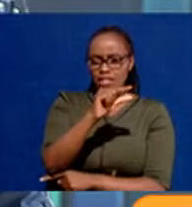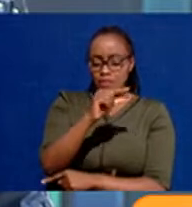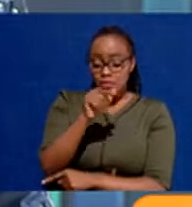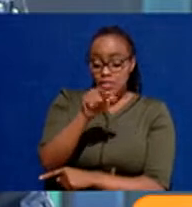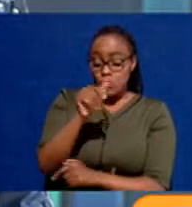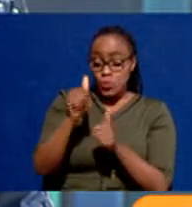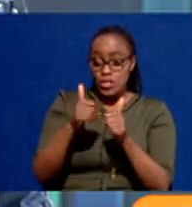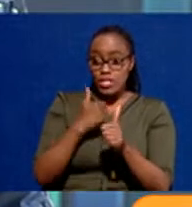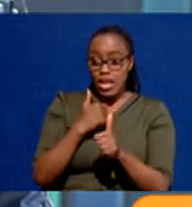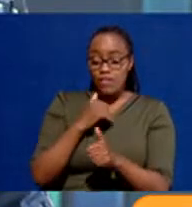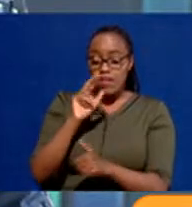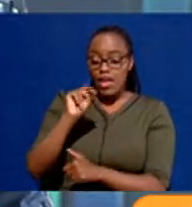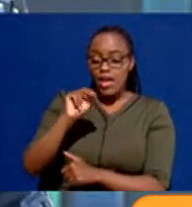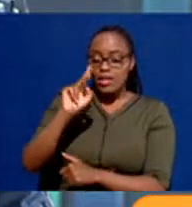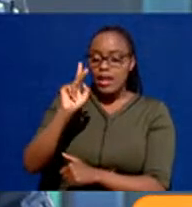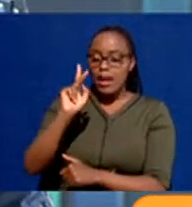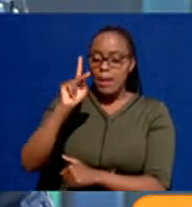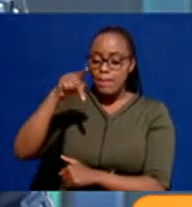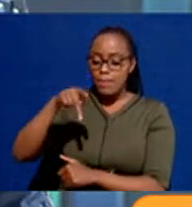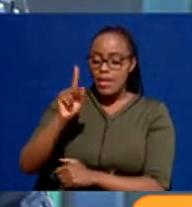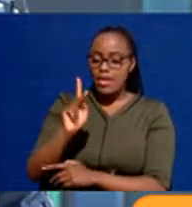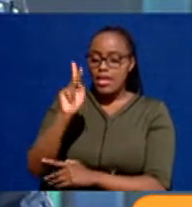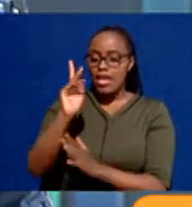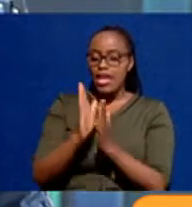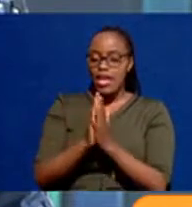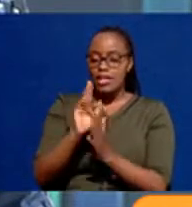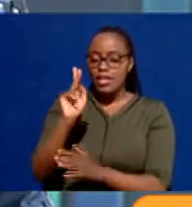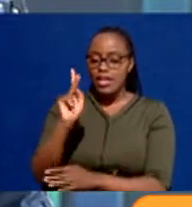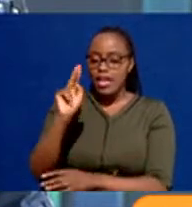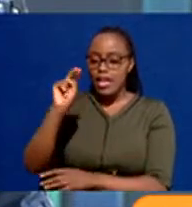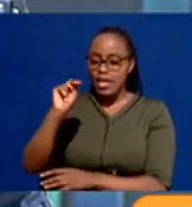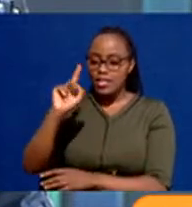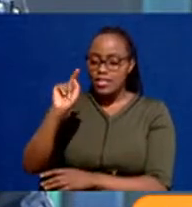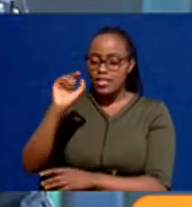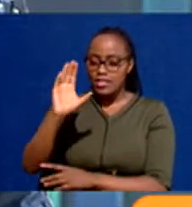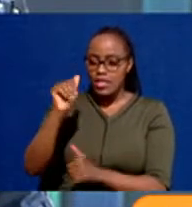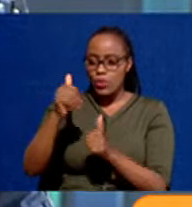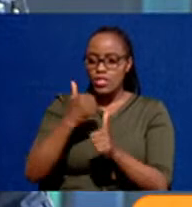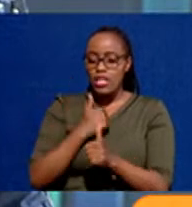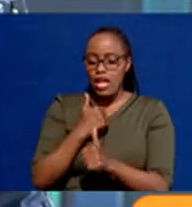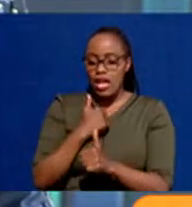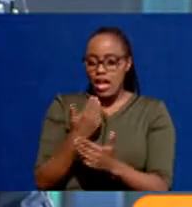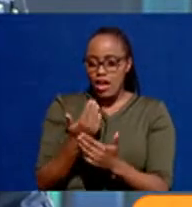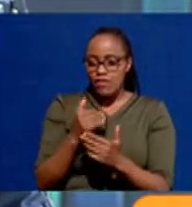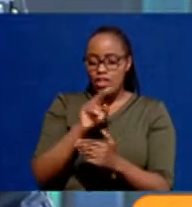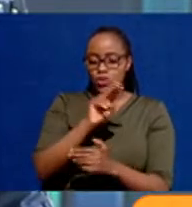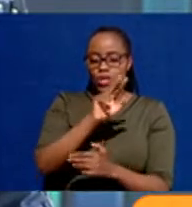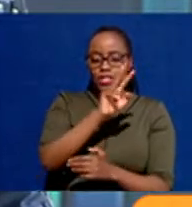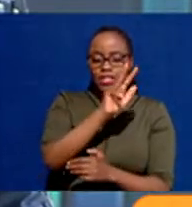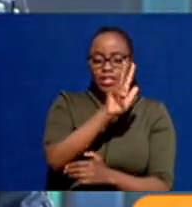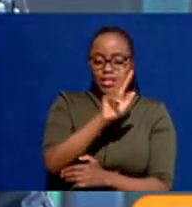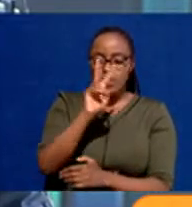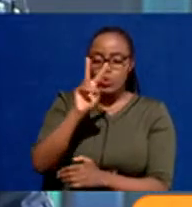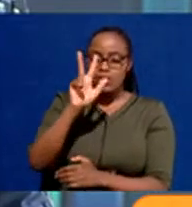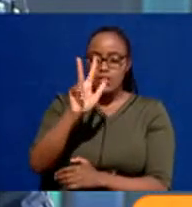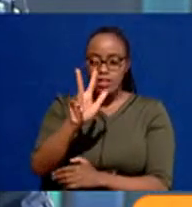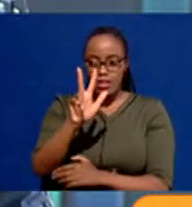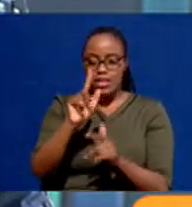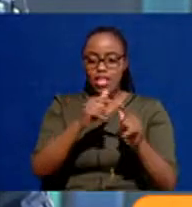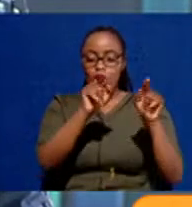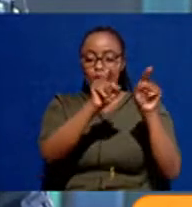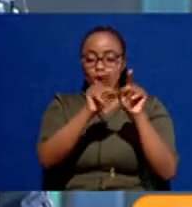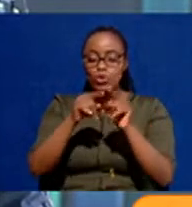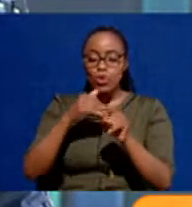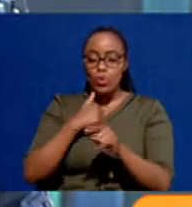it's also an NPK blend. And then we have KNTC, we imported directly NPK 2323. We've